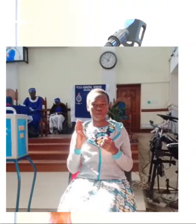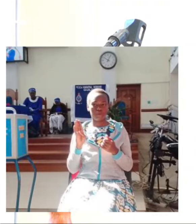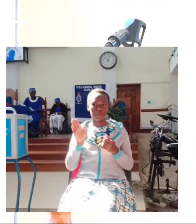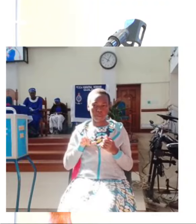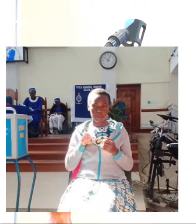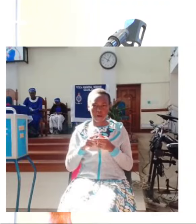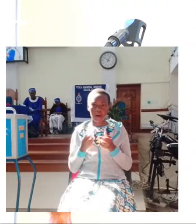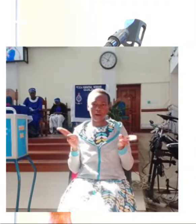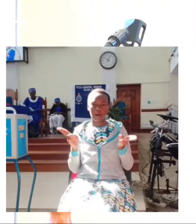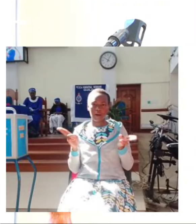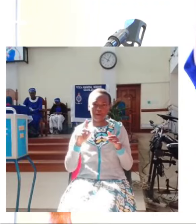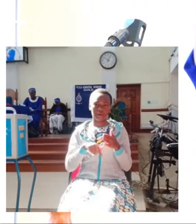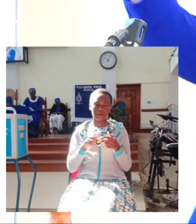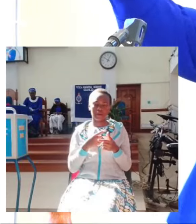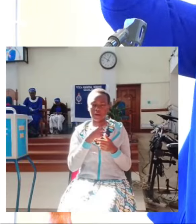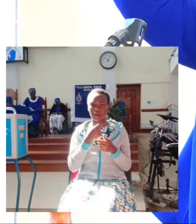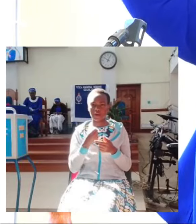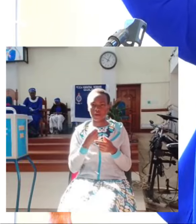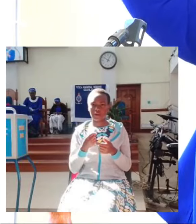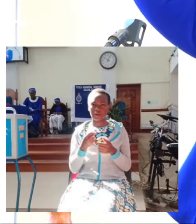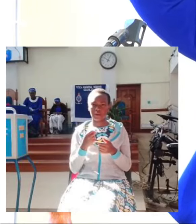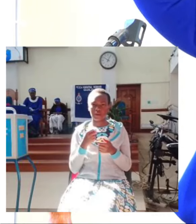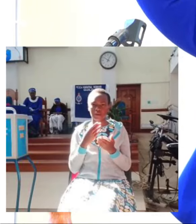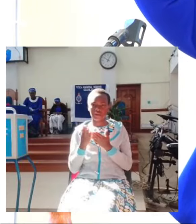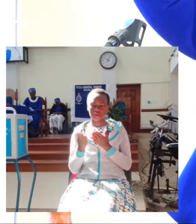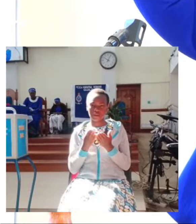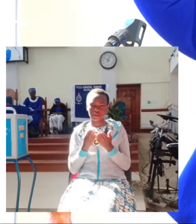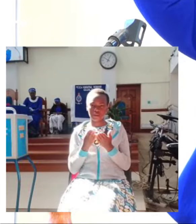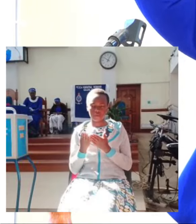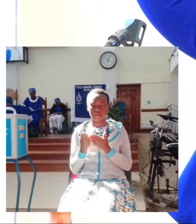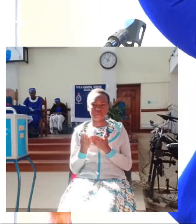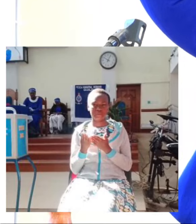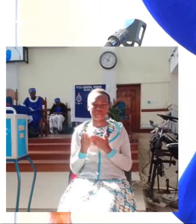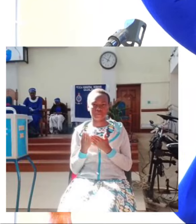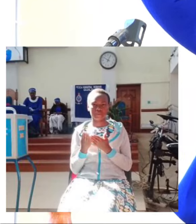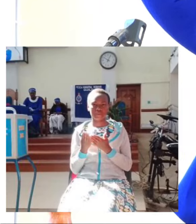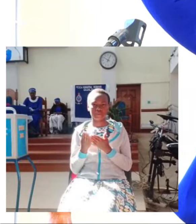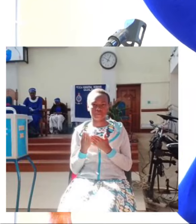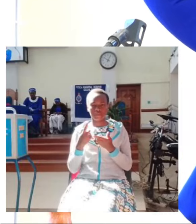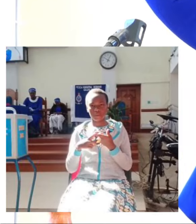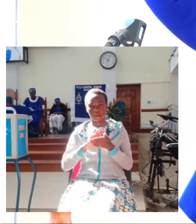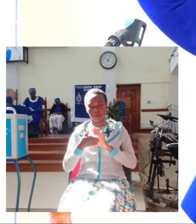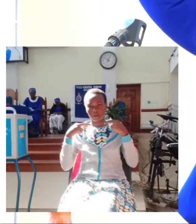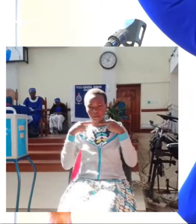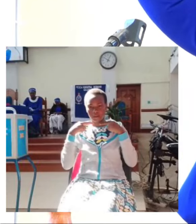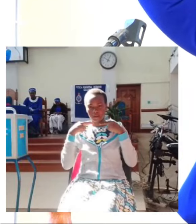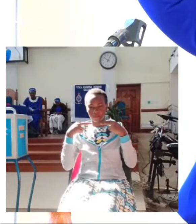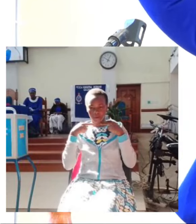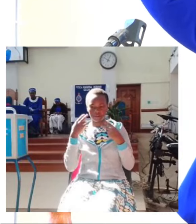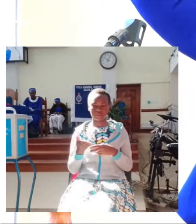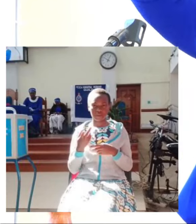Kwani what happened? It's like we may serve the headscarf and become a slave to the